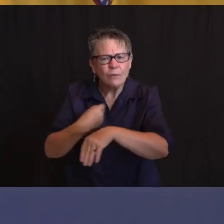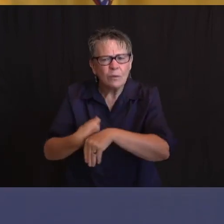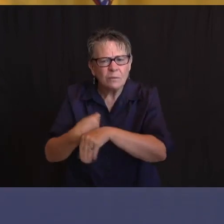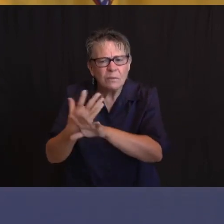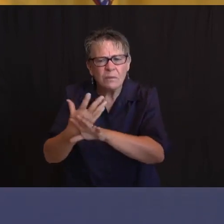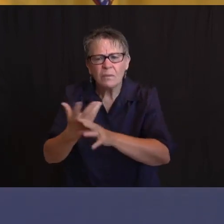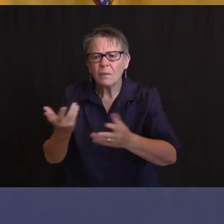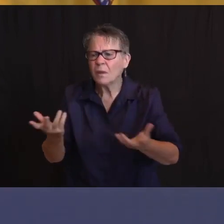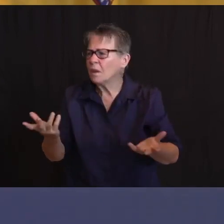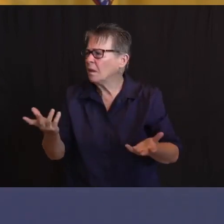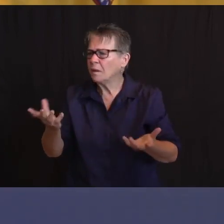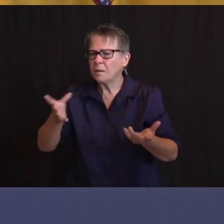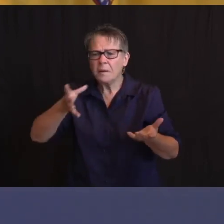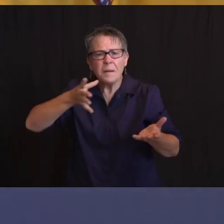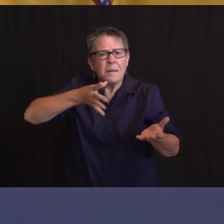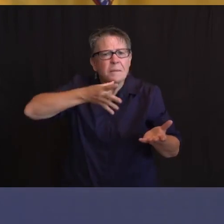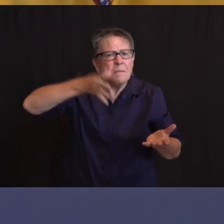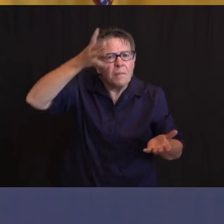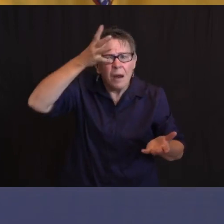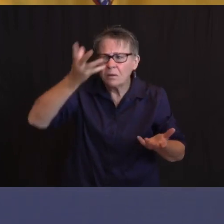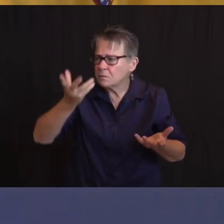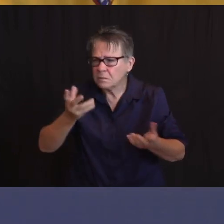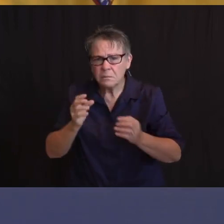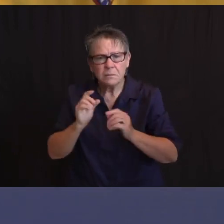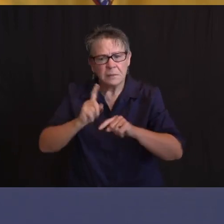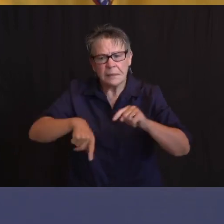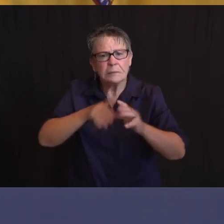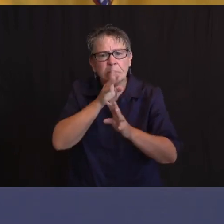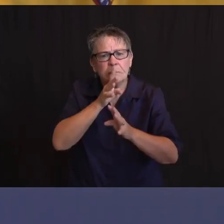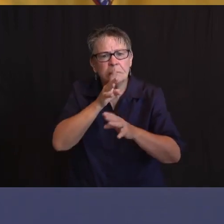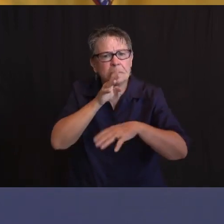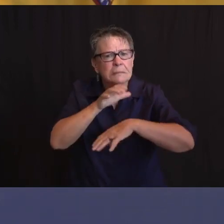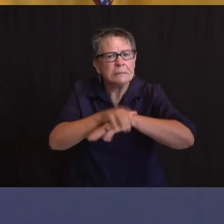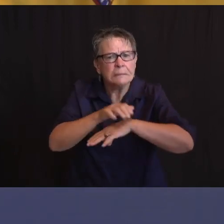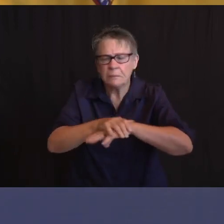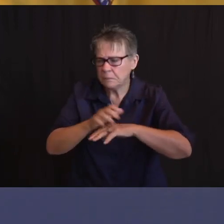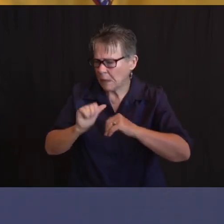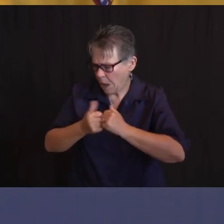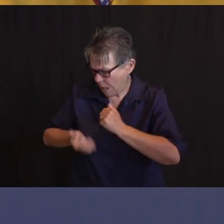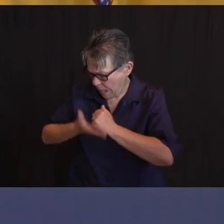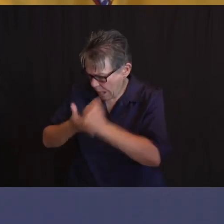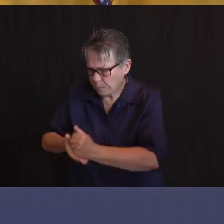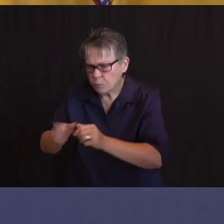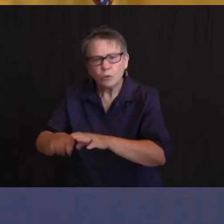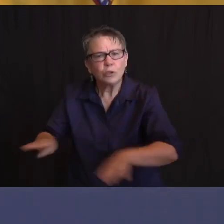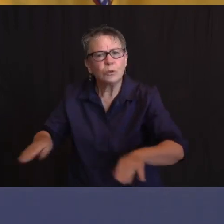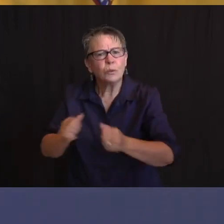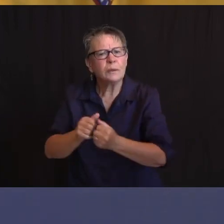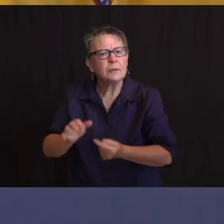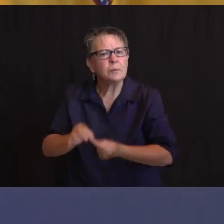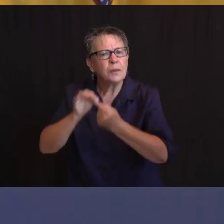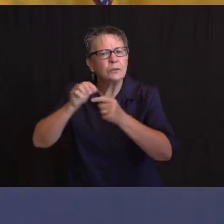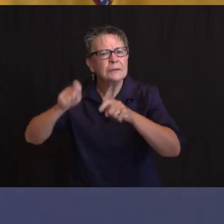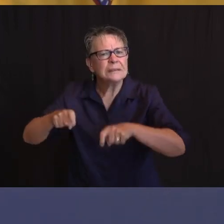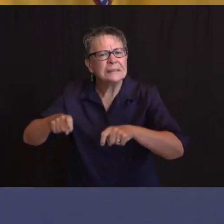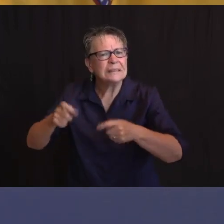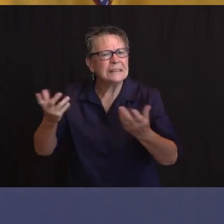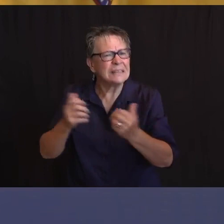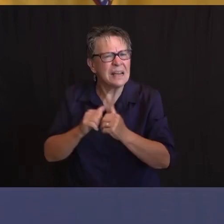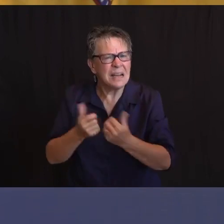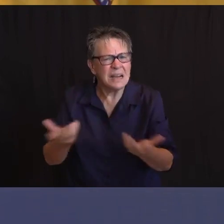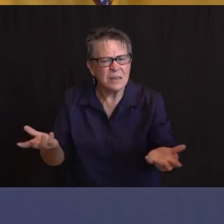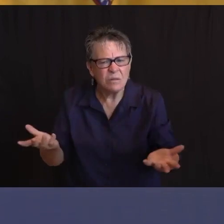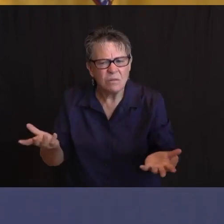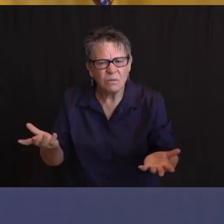about tablets, are you able to expand any details that you referred to in your remarks? I mean, will children who still don't have them receive